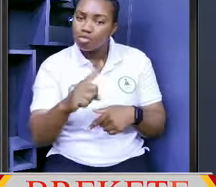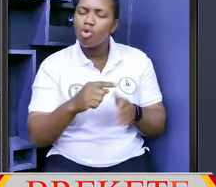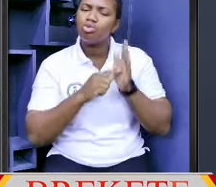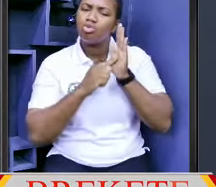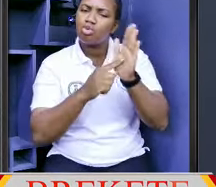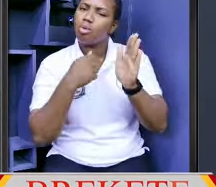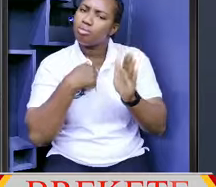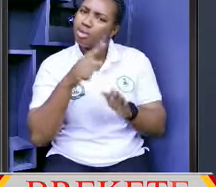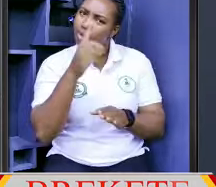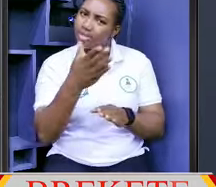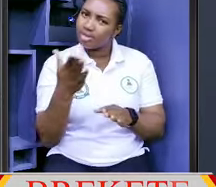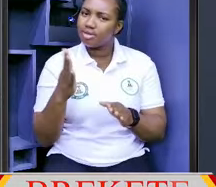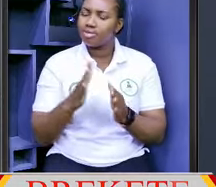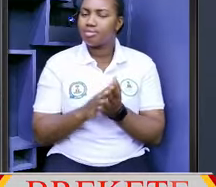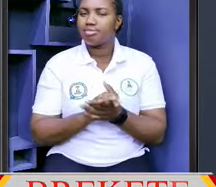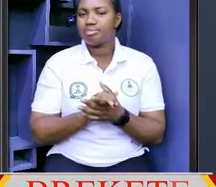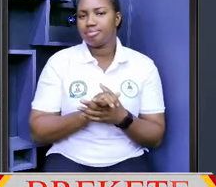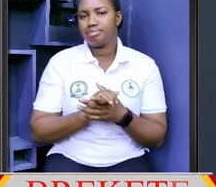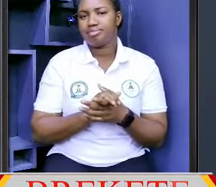me one thing.